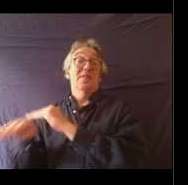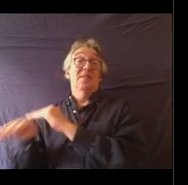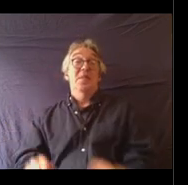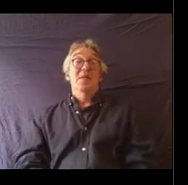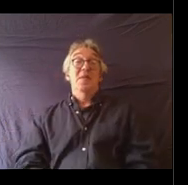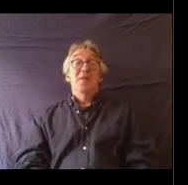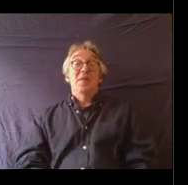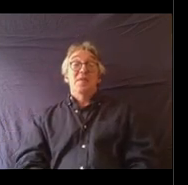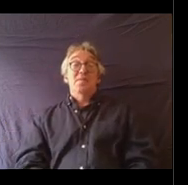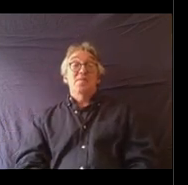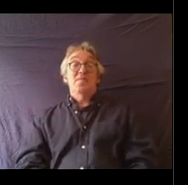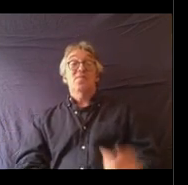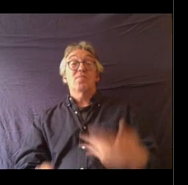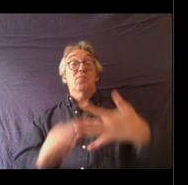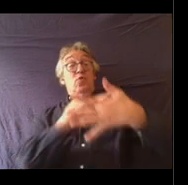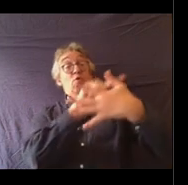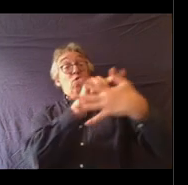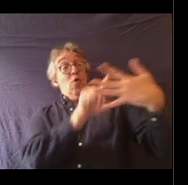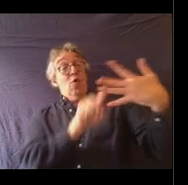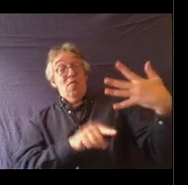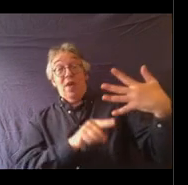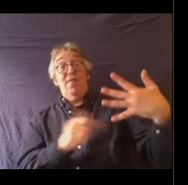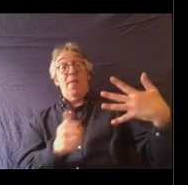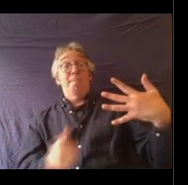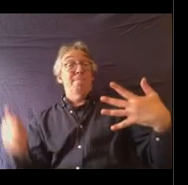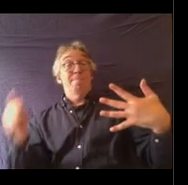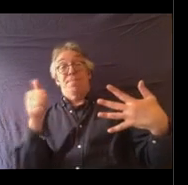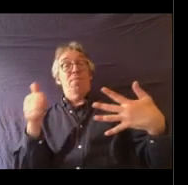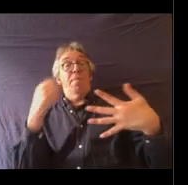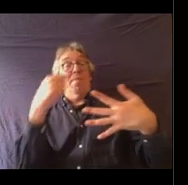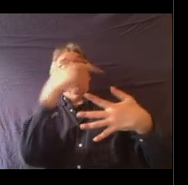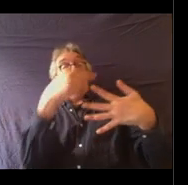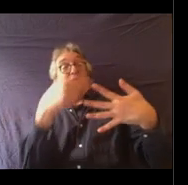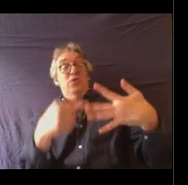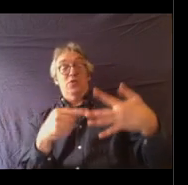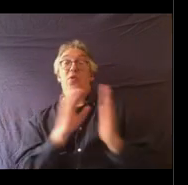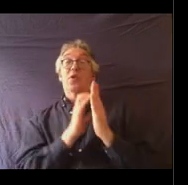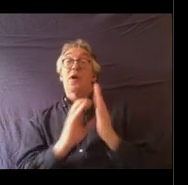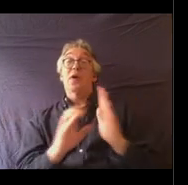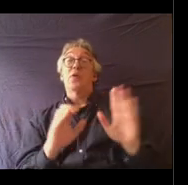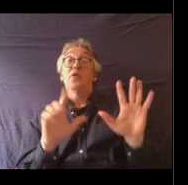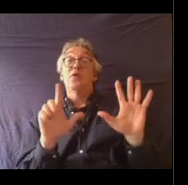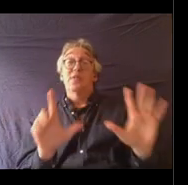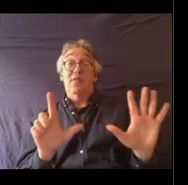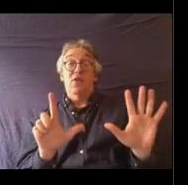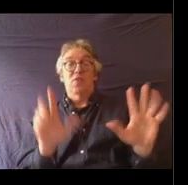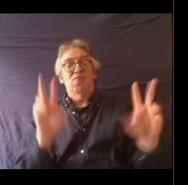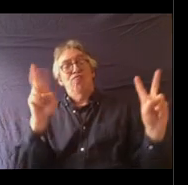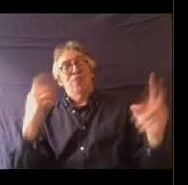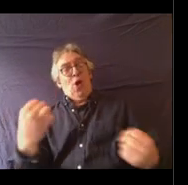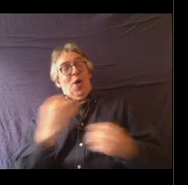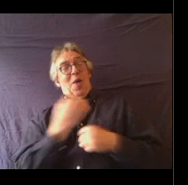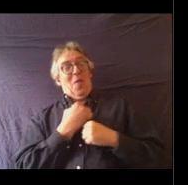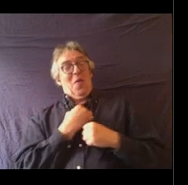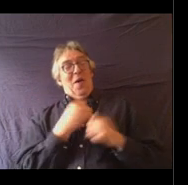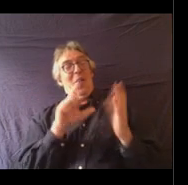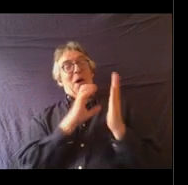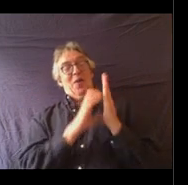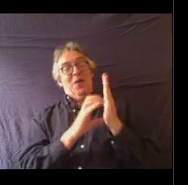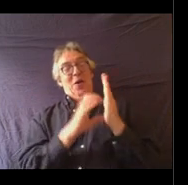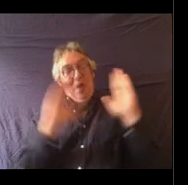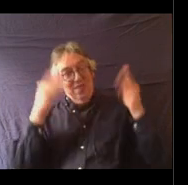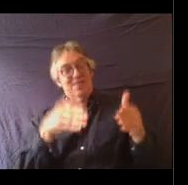the five main provisions in Article 7. Article 7, let's say, is our article, is the article about